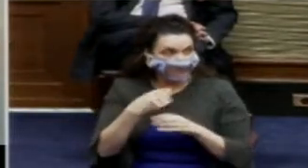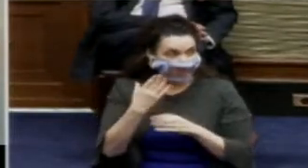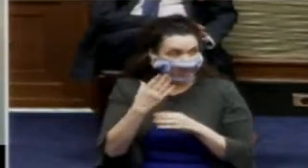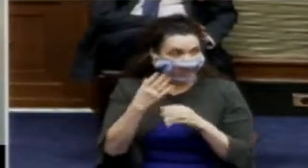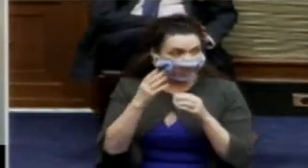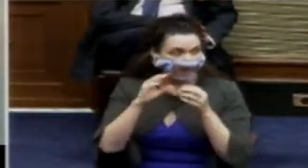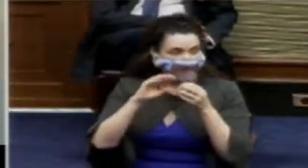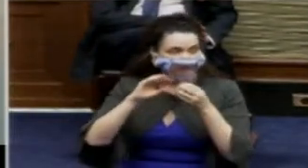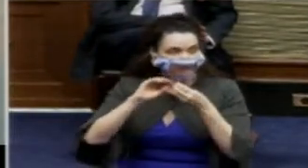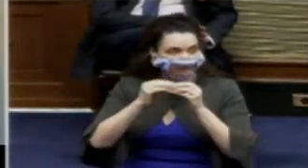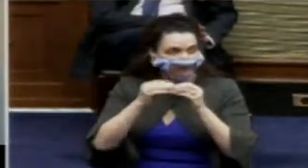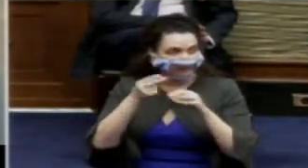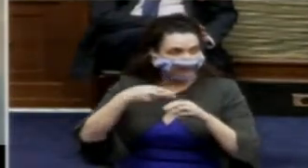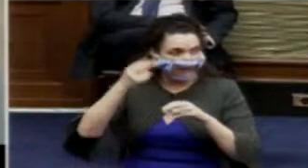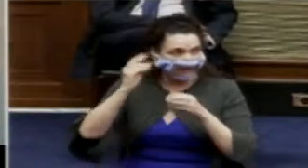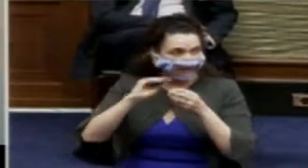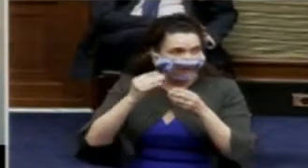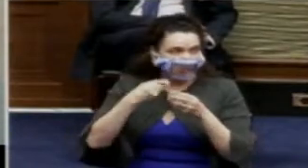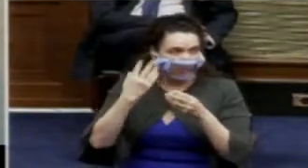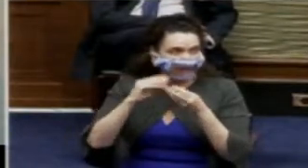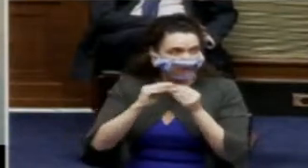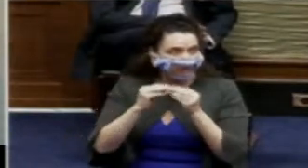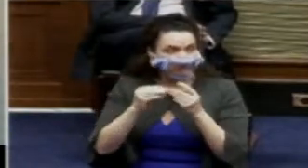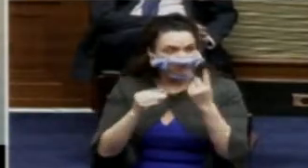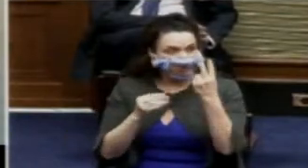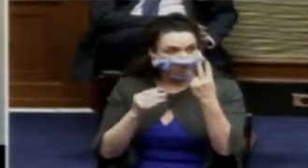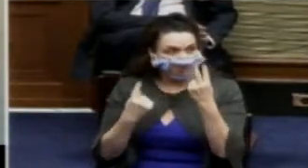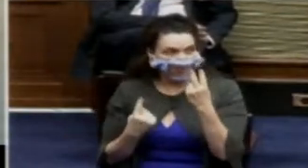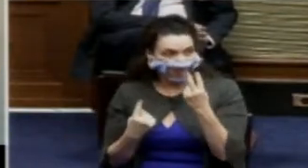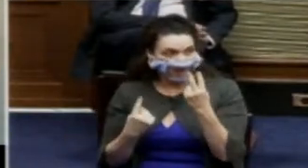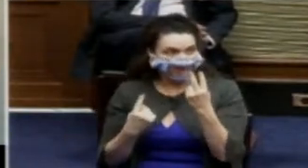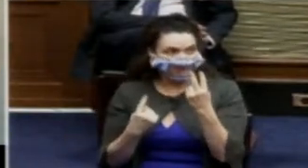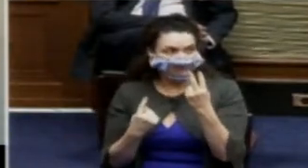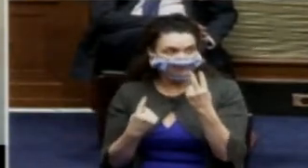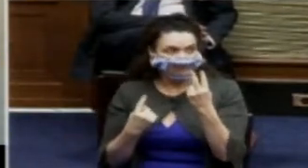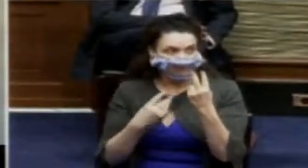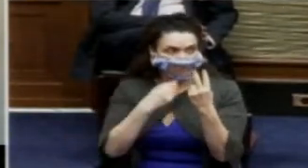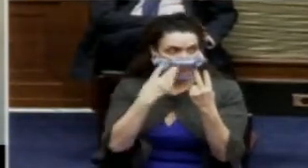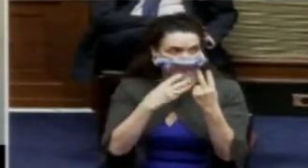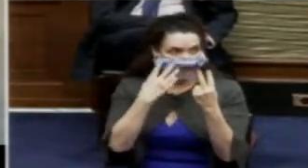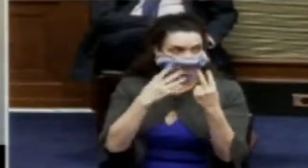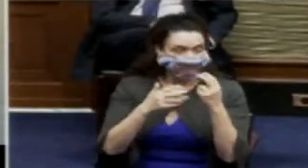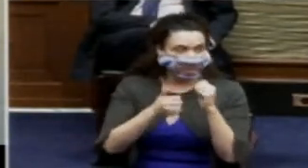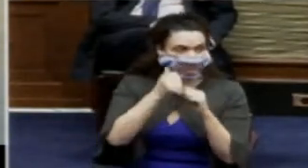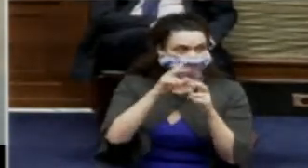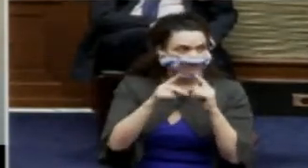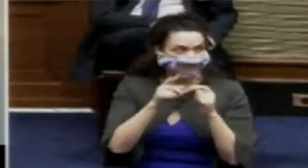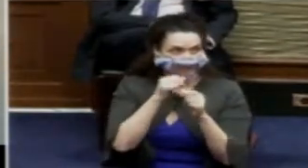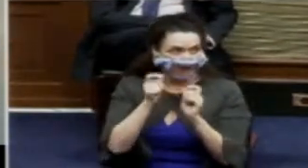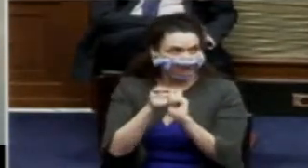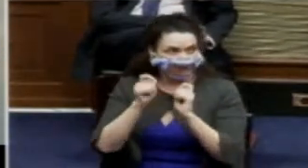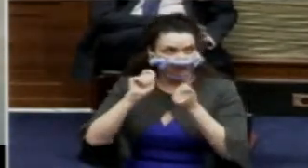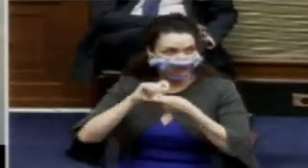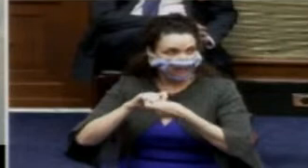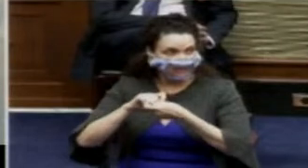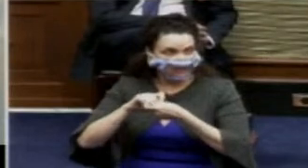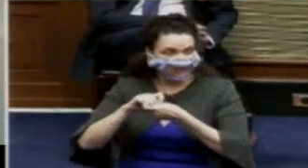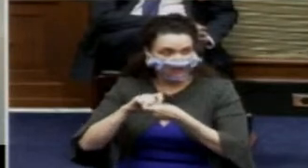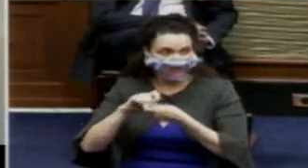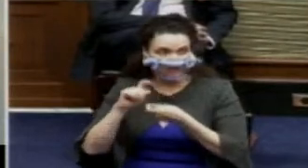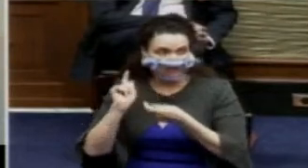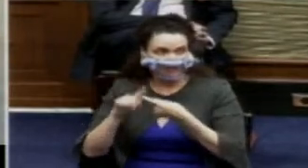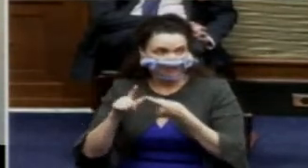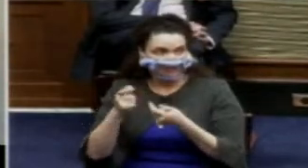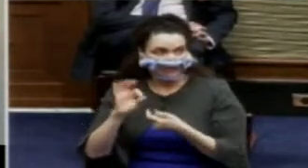280,803 African-American residents, almost a 2-to-1 white majority. Then it did change in the 50s. So I found it disheartening and quite frankly